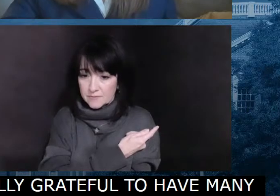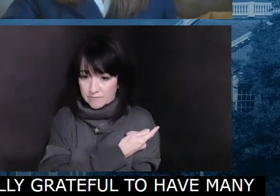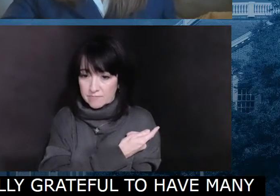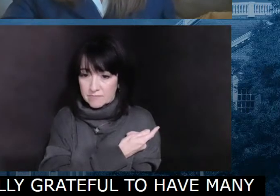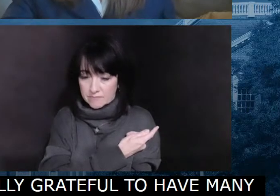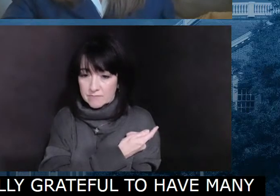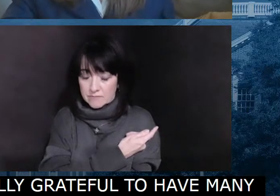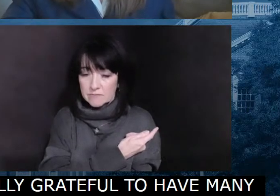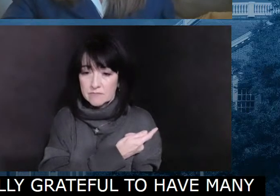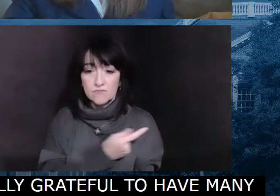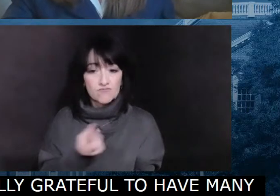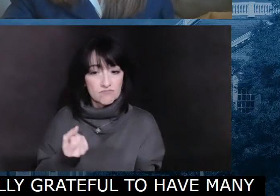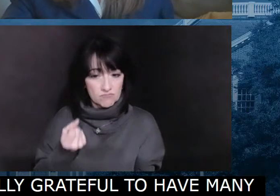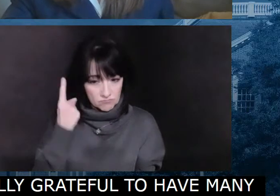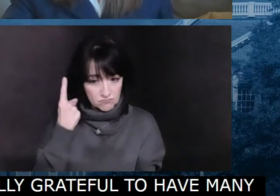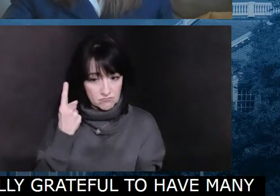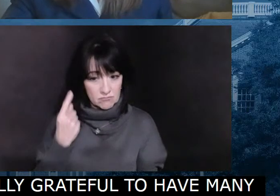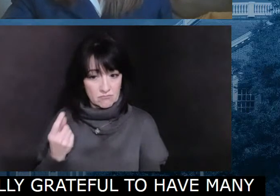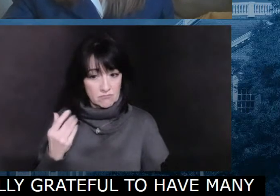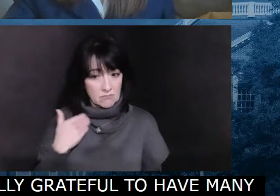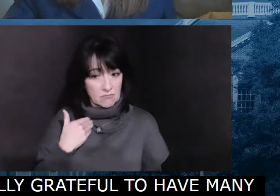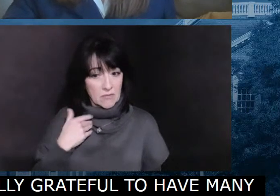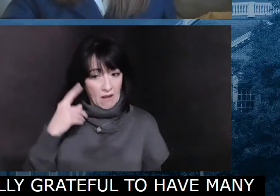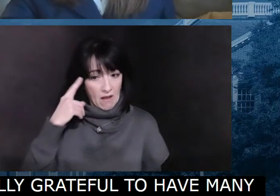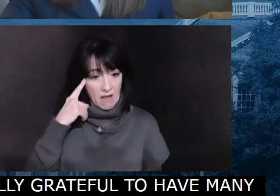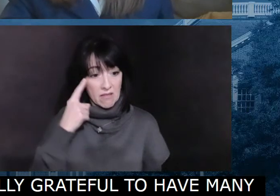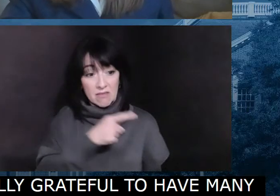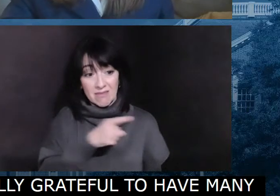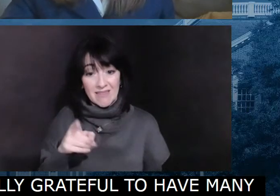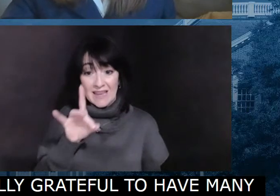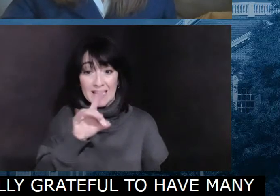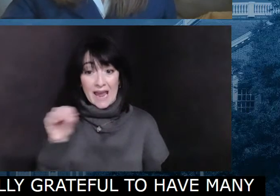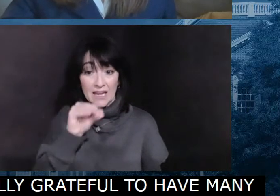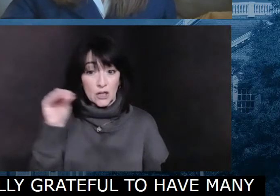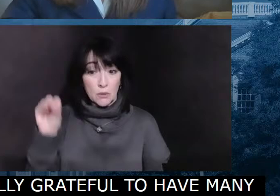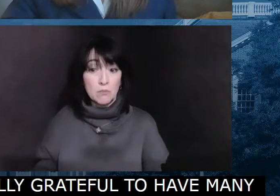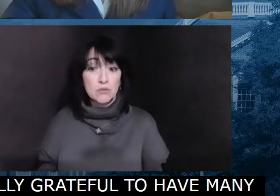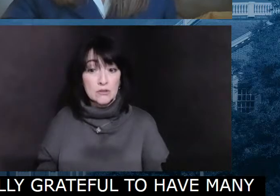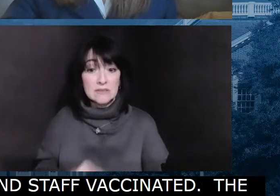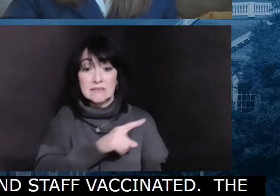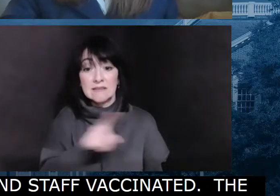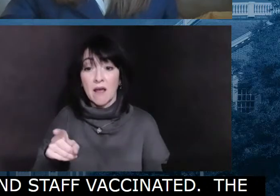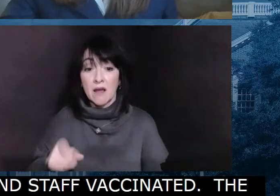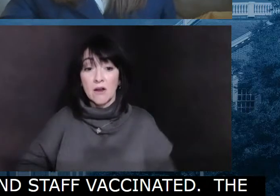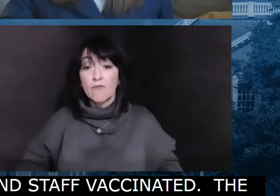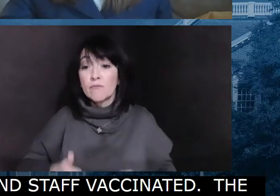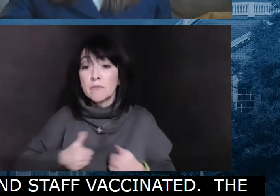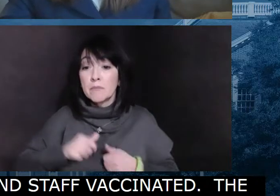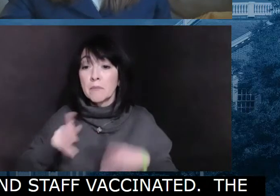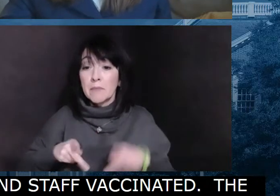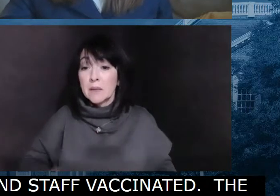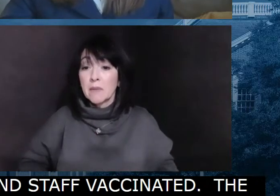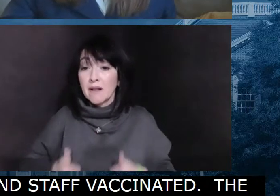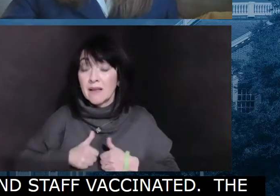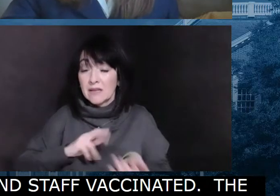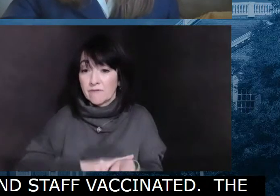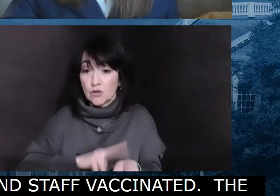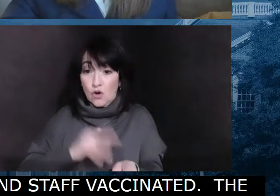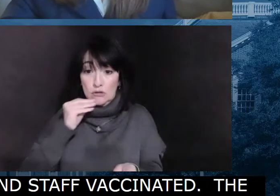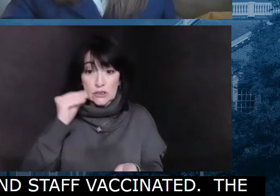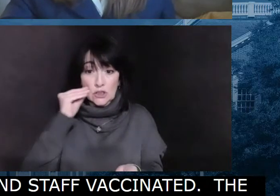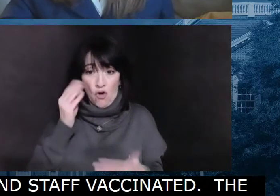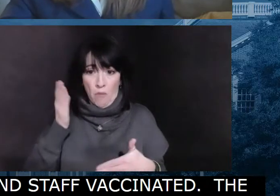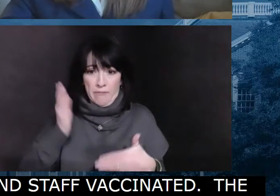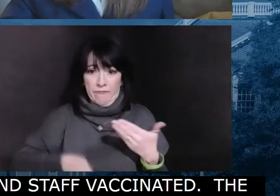great. We understand it's been about 80% of residents who have been vaccinated. We are eager